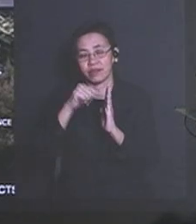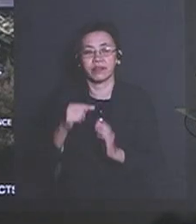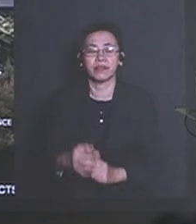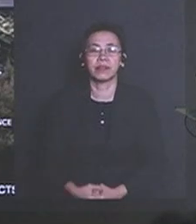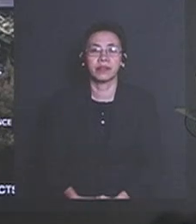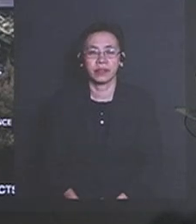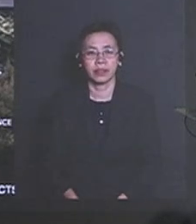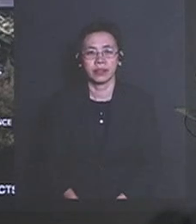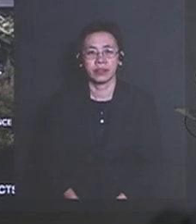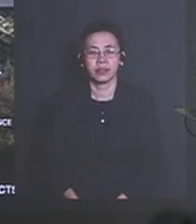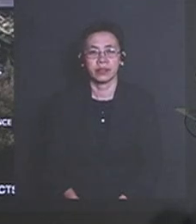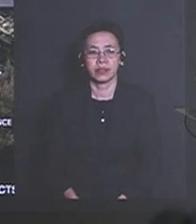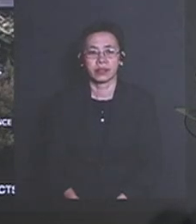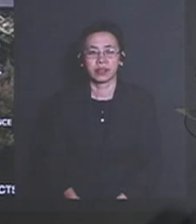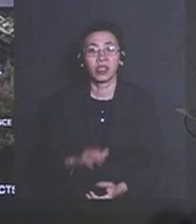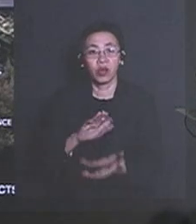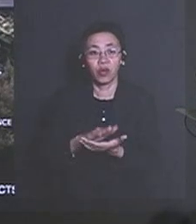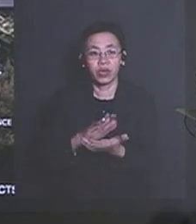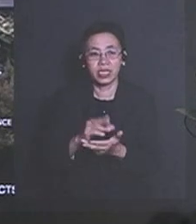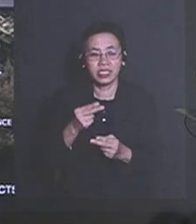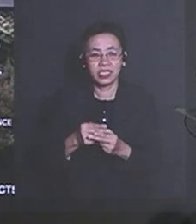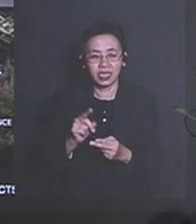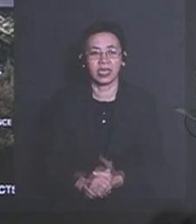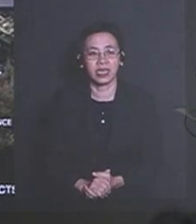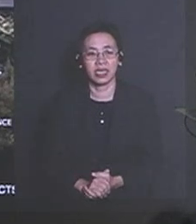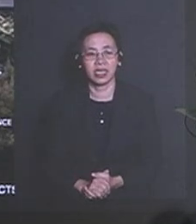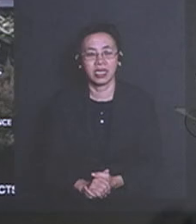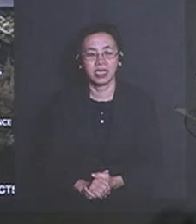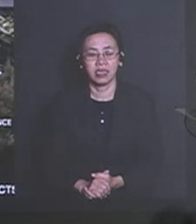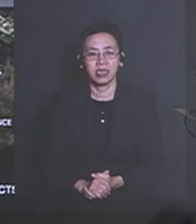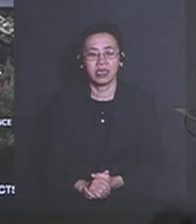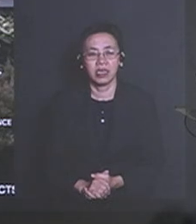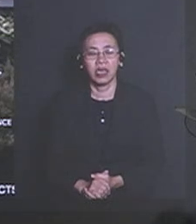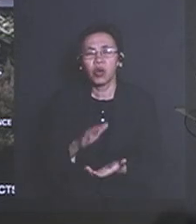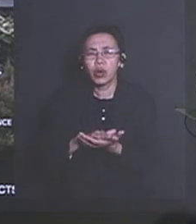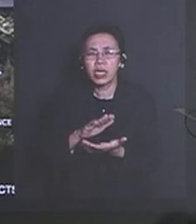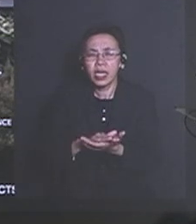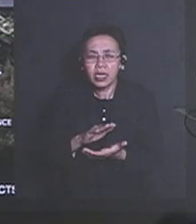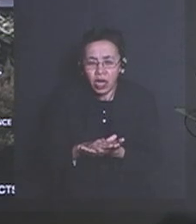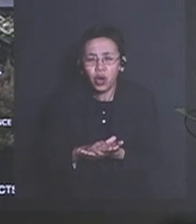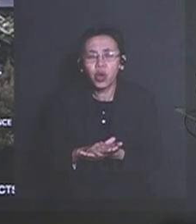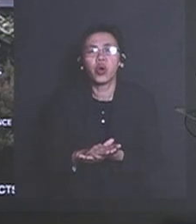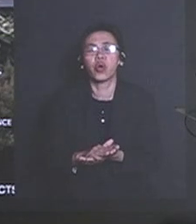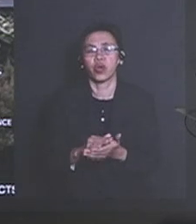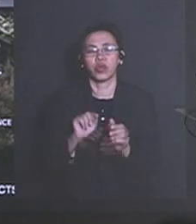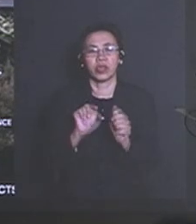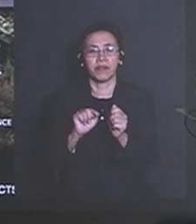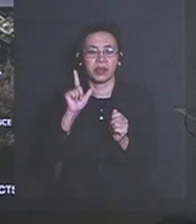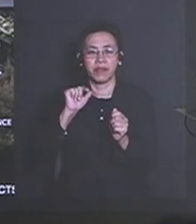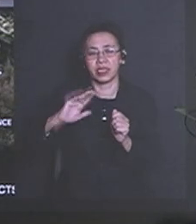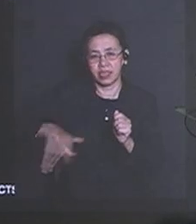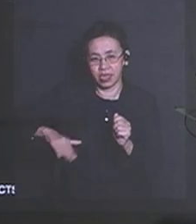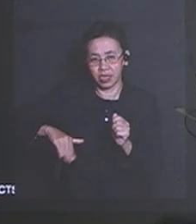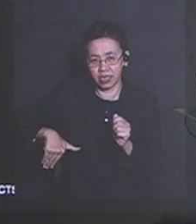The name of the school is Ban Hong Hae School, which is located in Mae Sai area, upper north of Thailand.